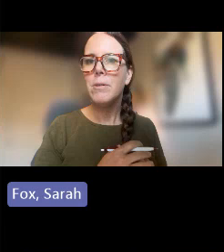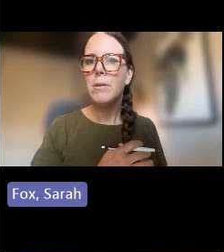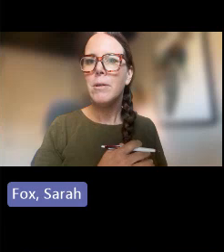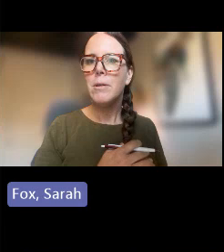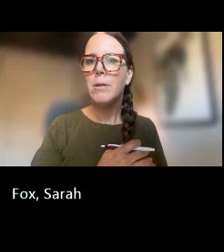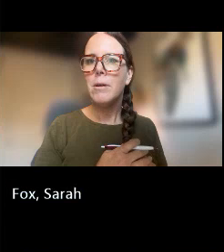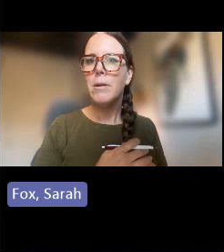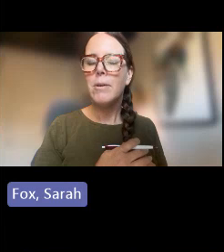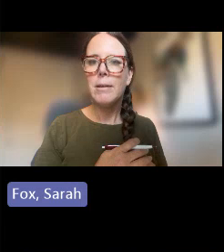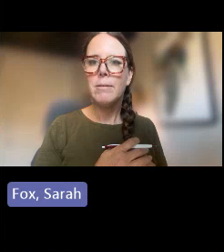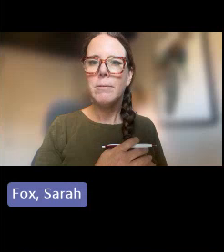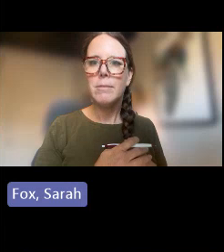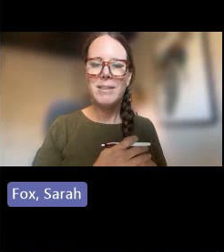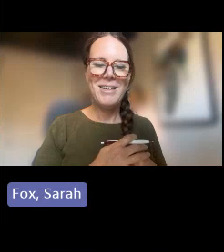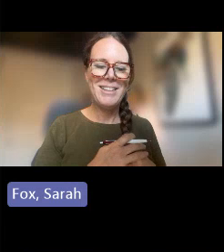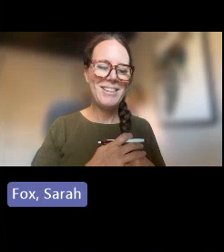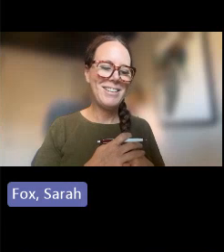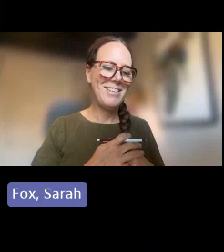you? Okay.